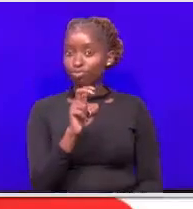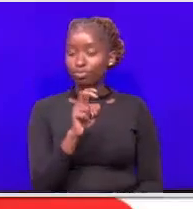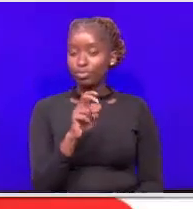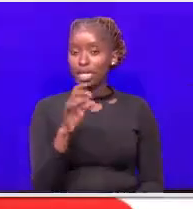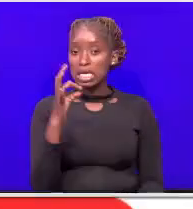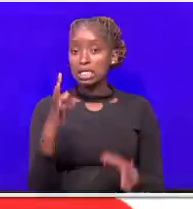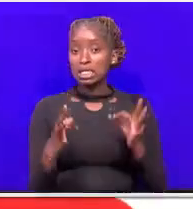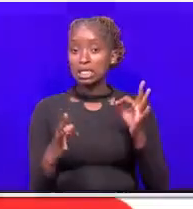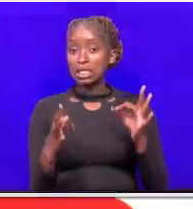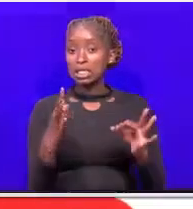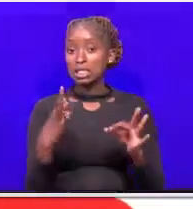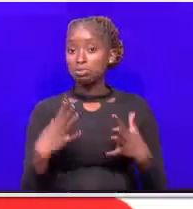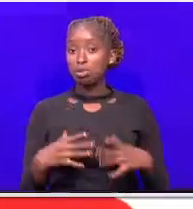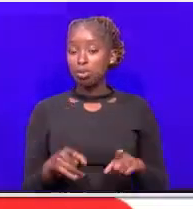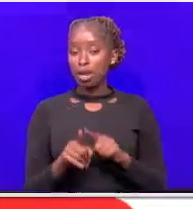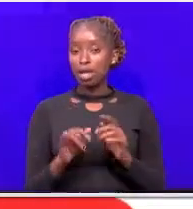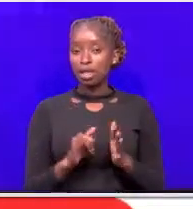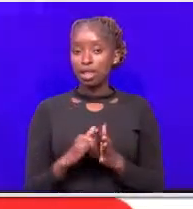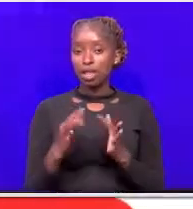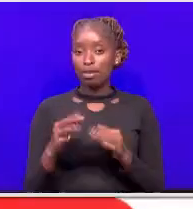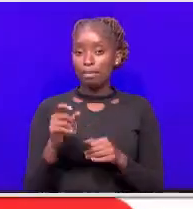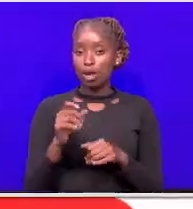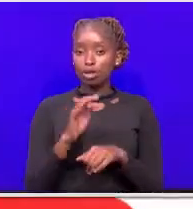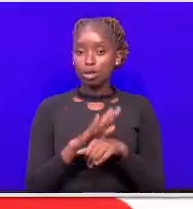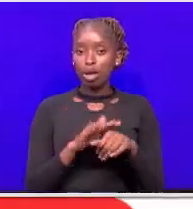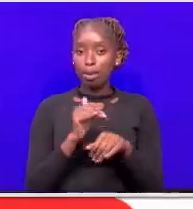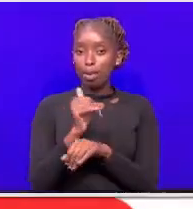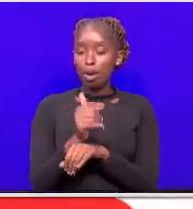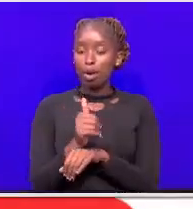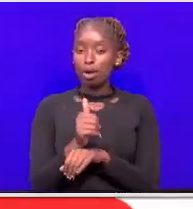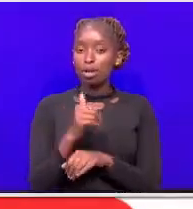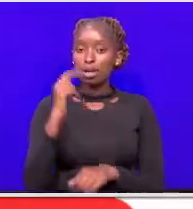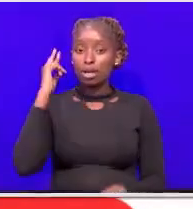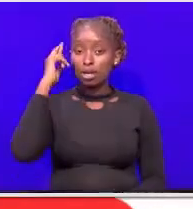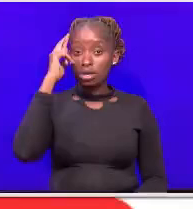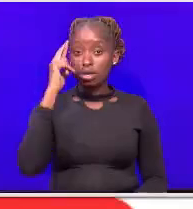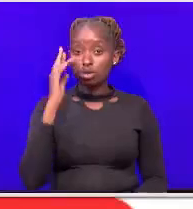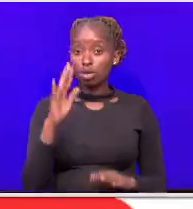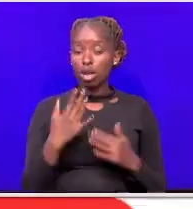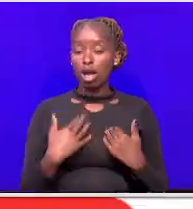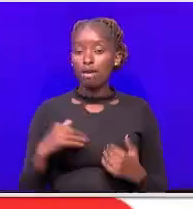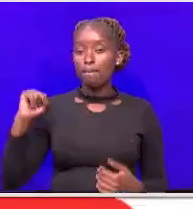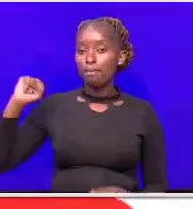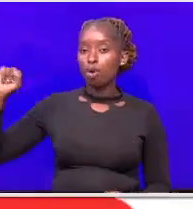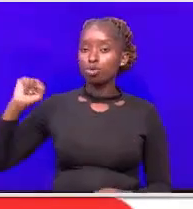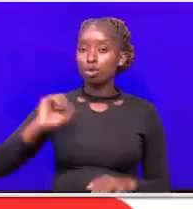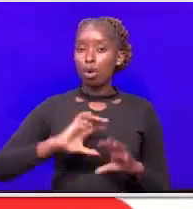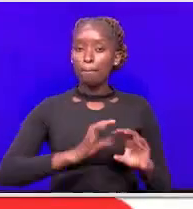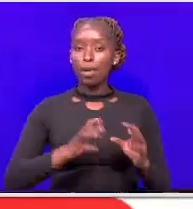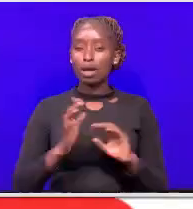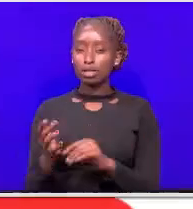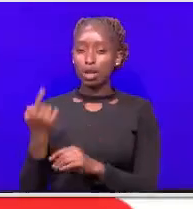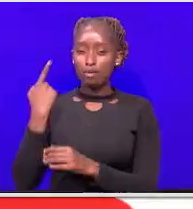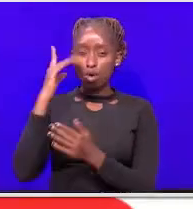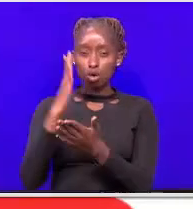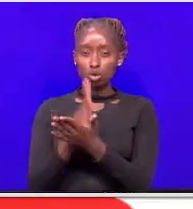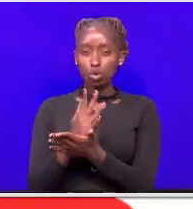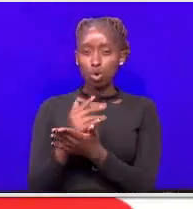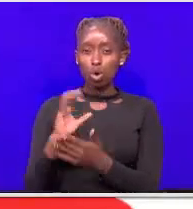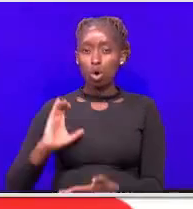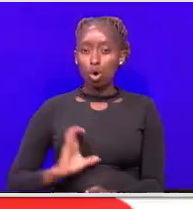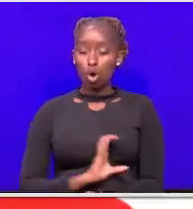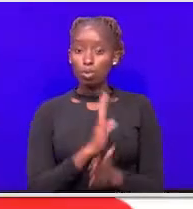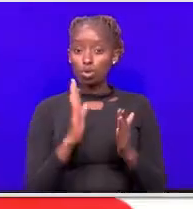see, the moment a commissioner is appointed based on political party and then sworn into office, obviously that commissioner will be